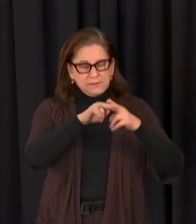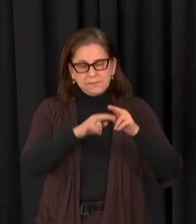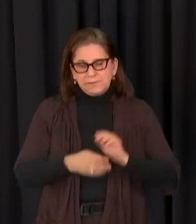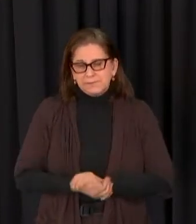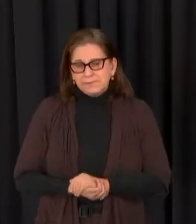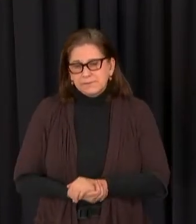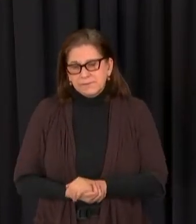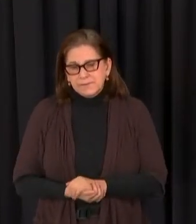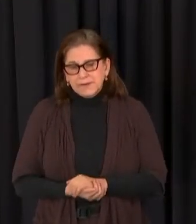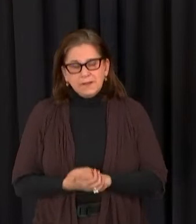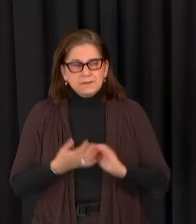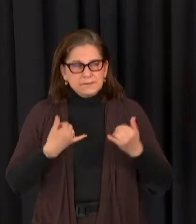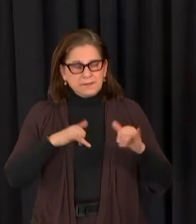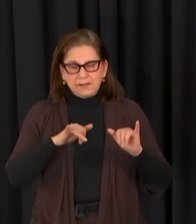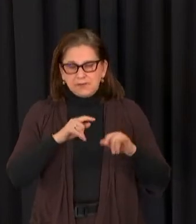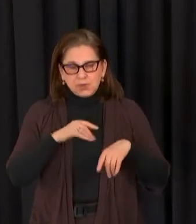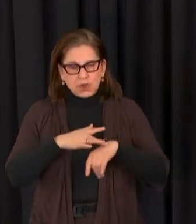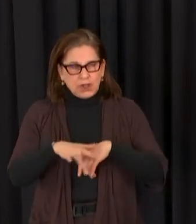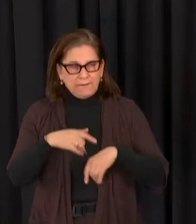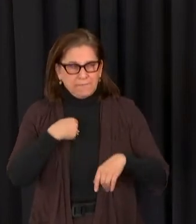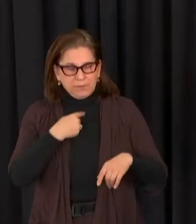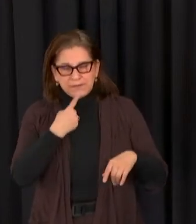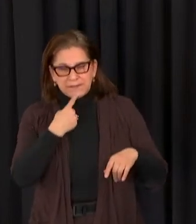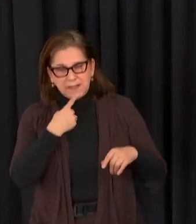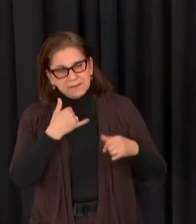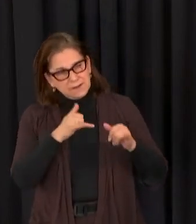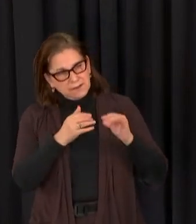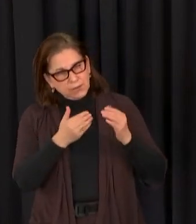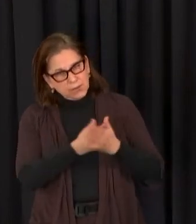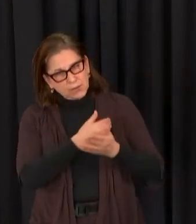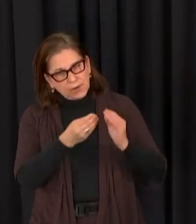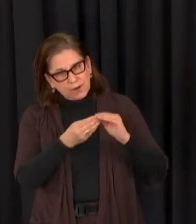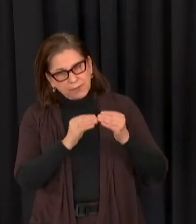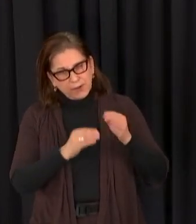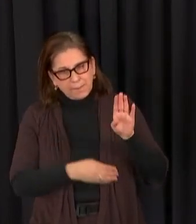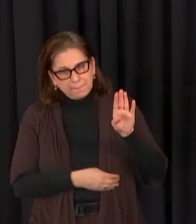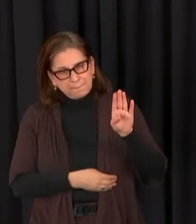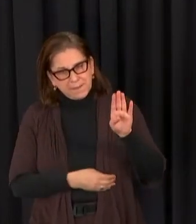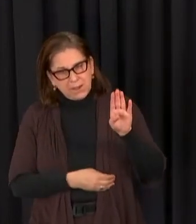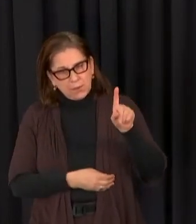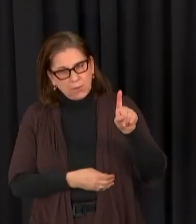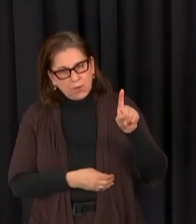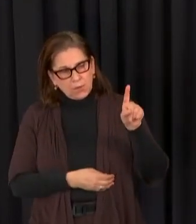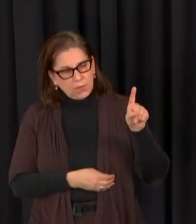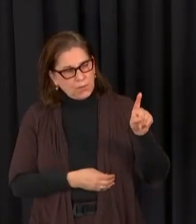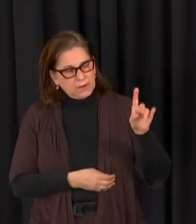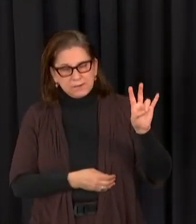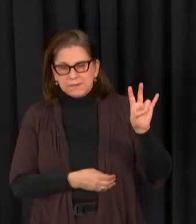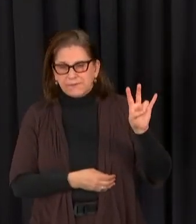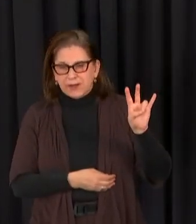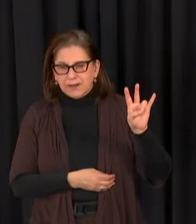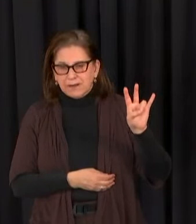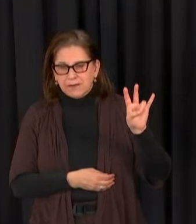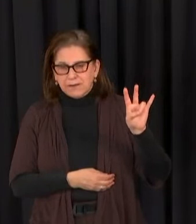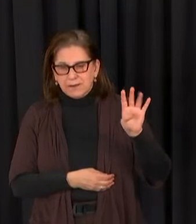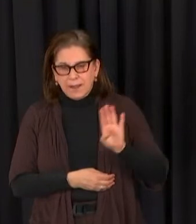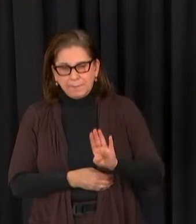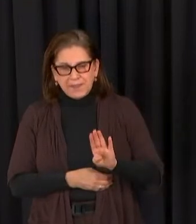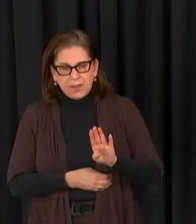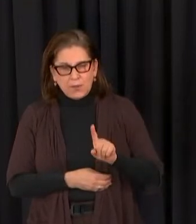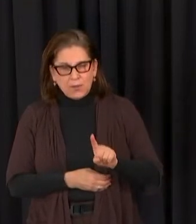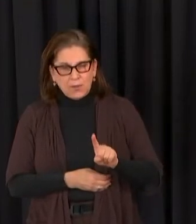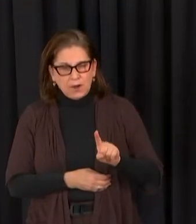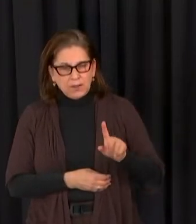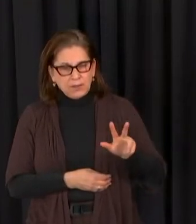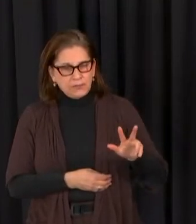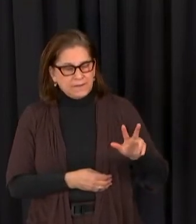know, detected cases of B.1.1.1.7 in the district. We have detected a case of B.1.351 in the district, and a